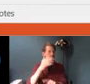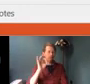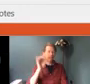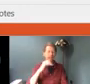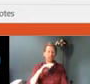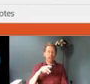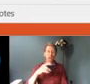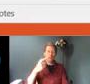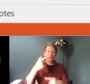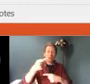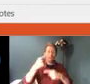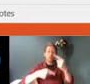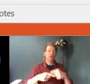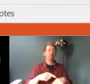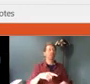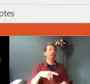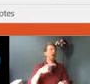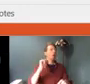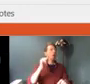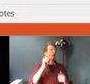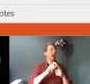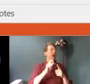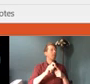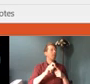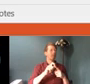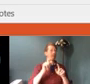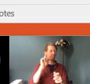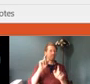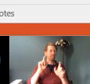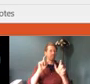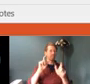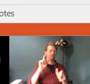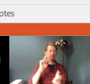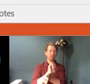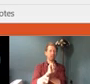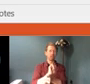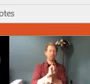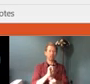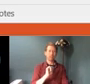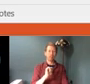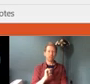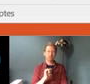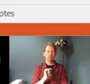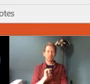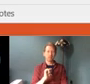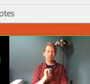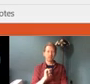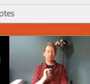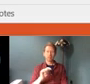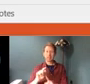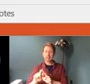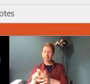on your second slide? Yes. Okay, we can still see the first, I think. Is that the same for you,